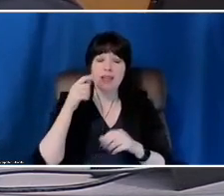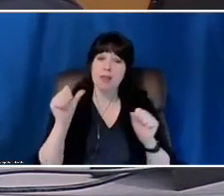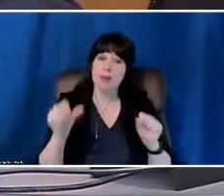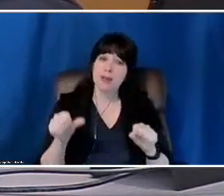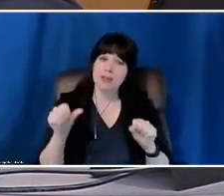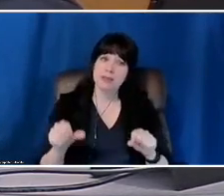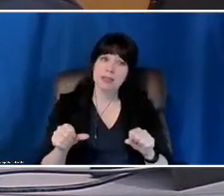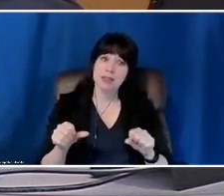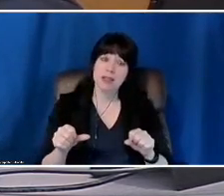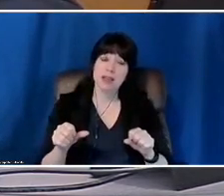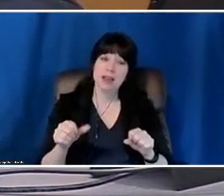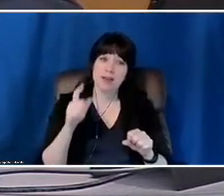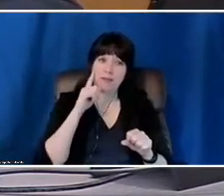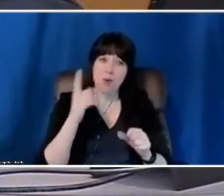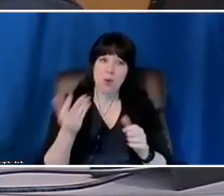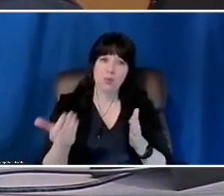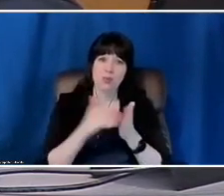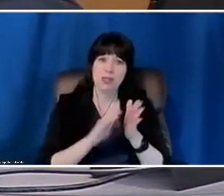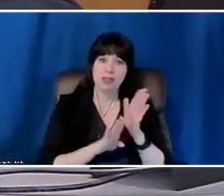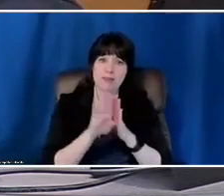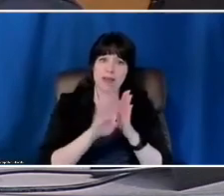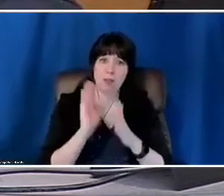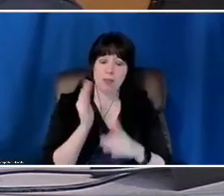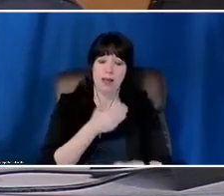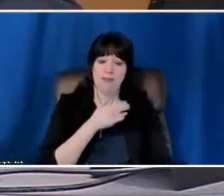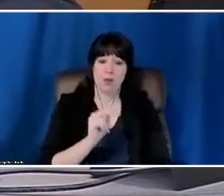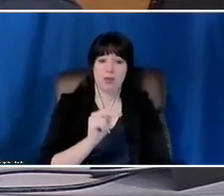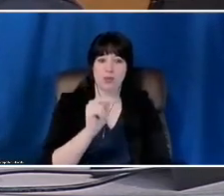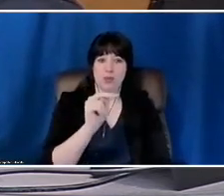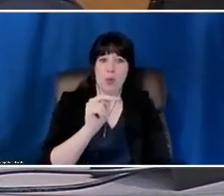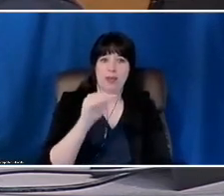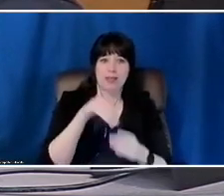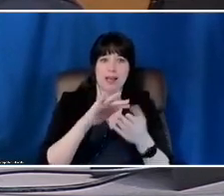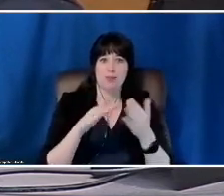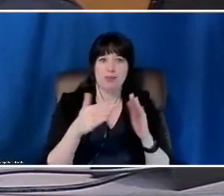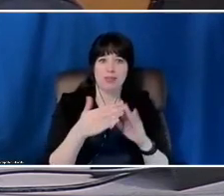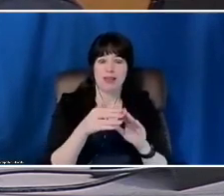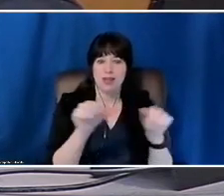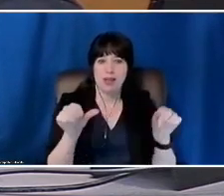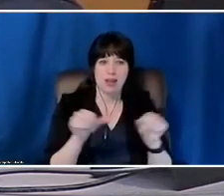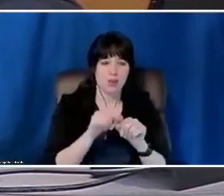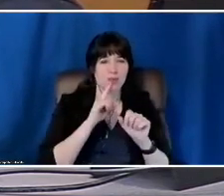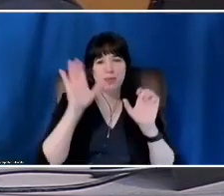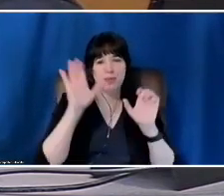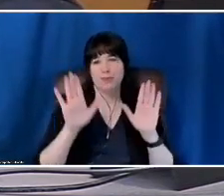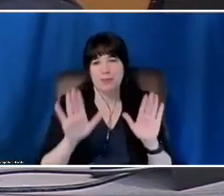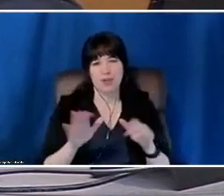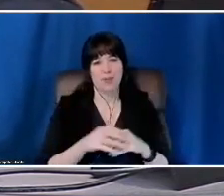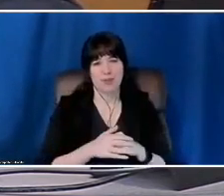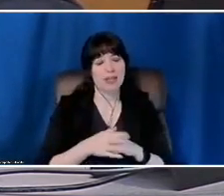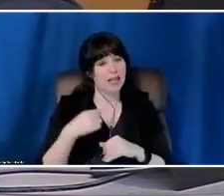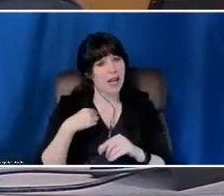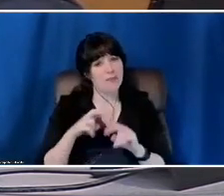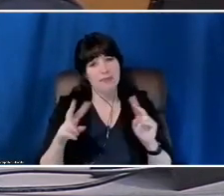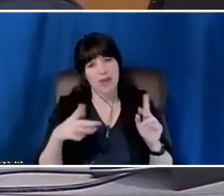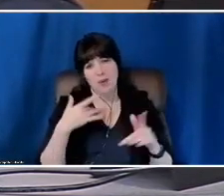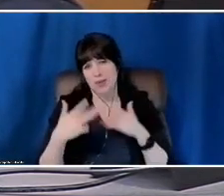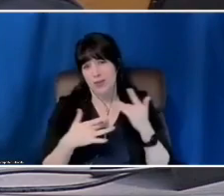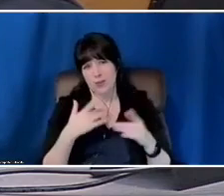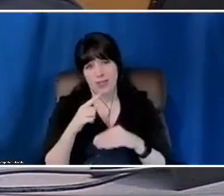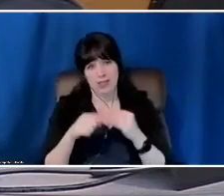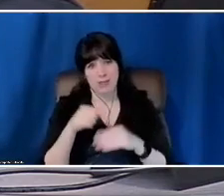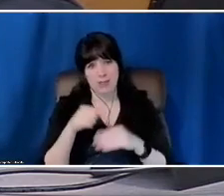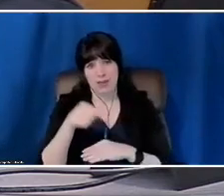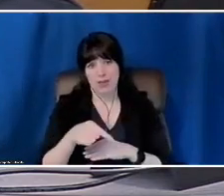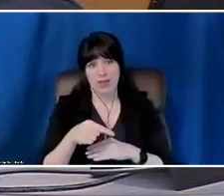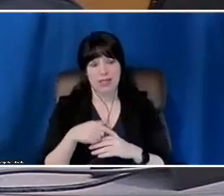for the redevelopment of our north downtown area are remarkable, and I am very enthusiastic and will do all